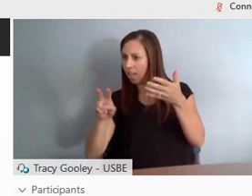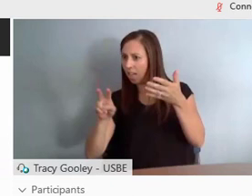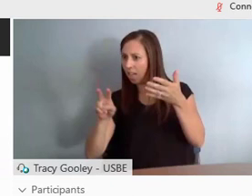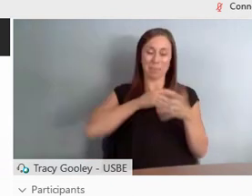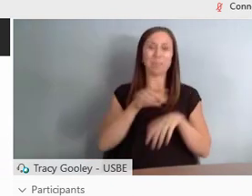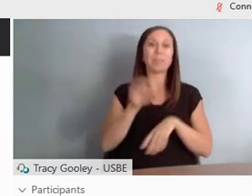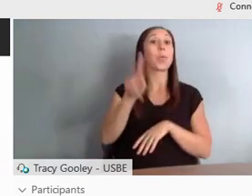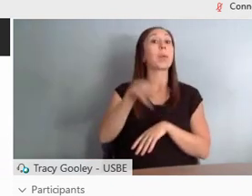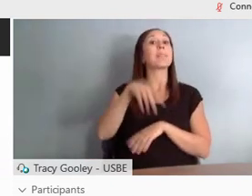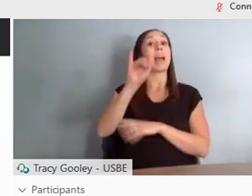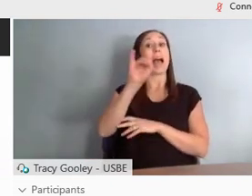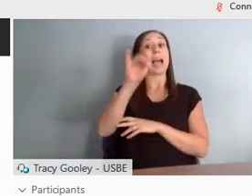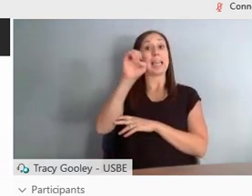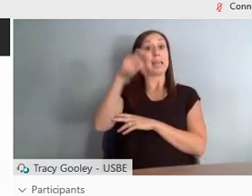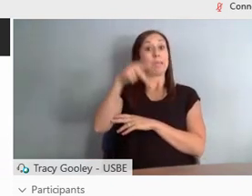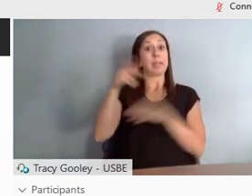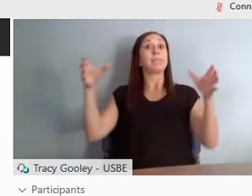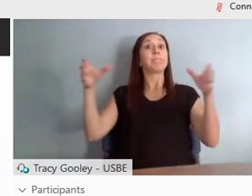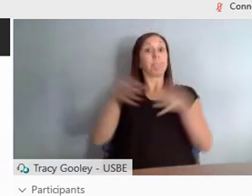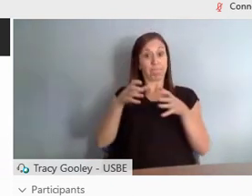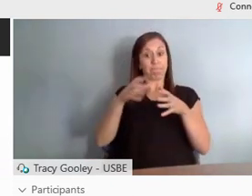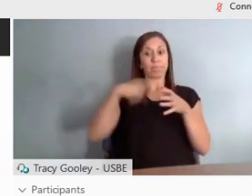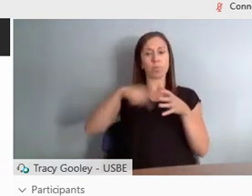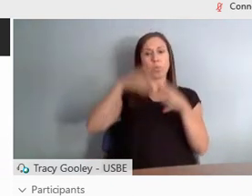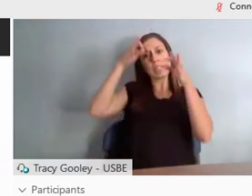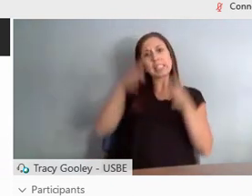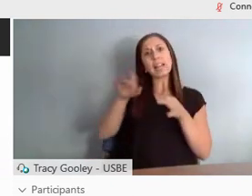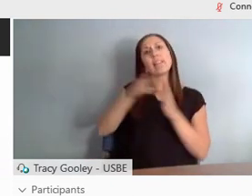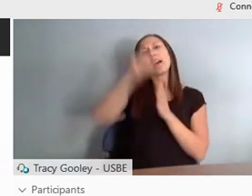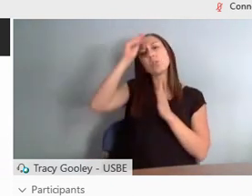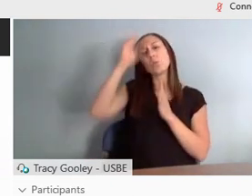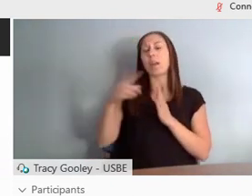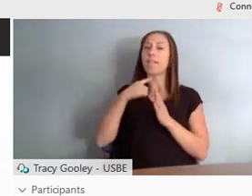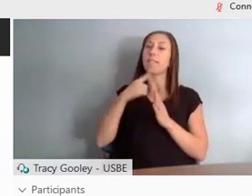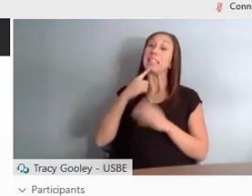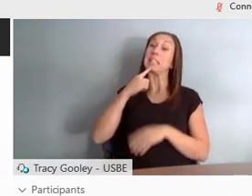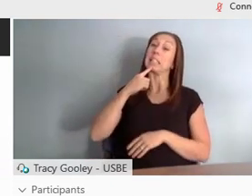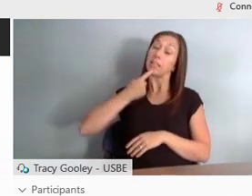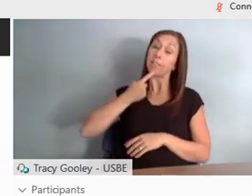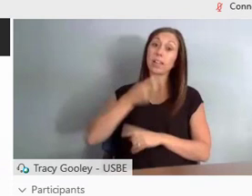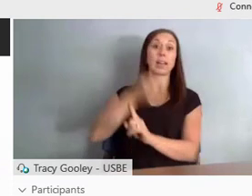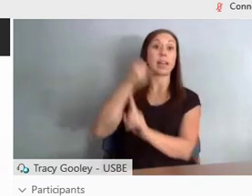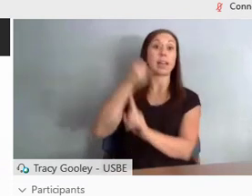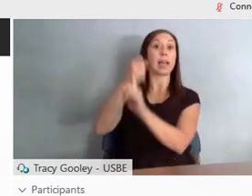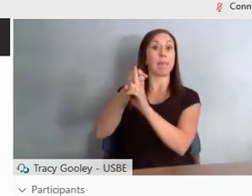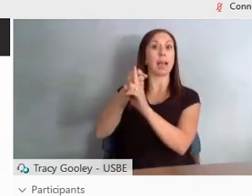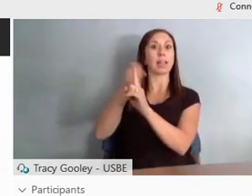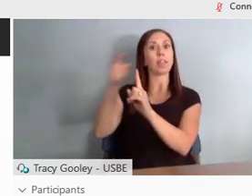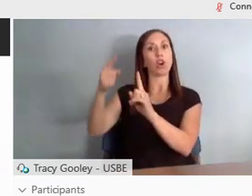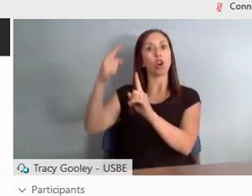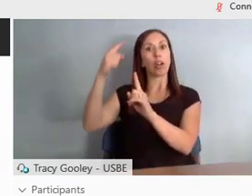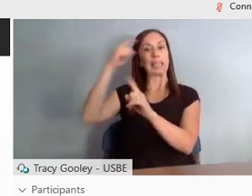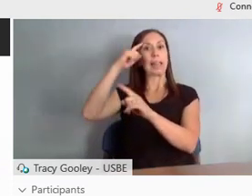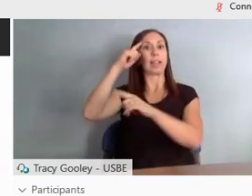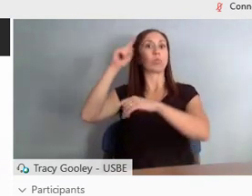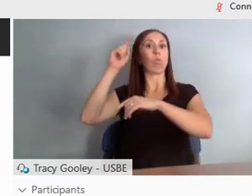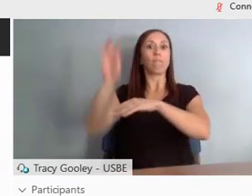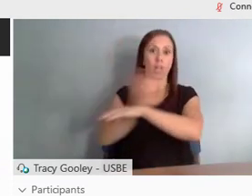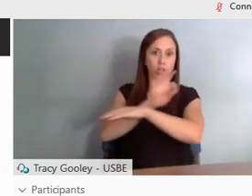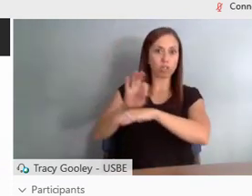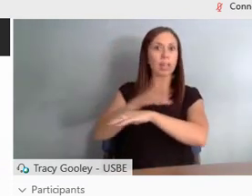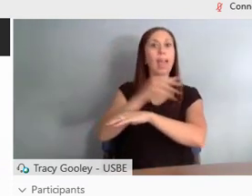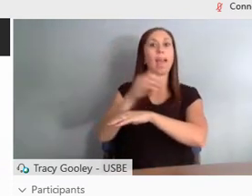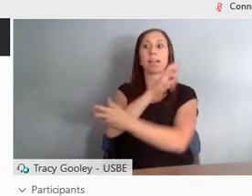means that the IEP team has determined that this student has a significant impact in their intellectual functioning and